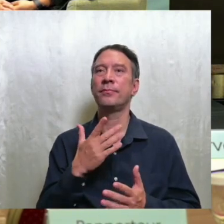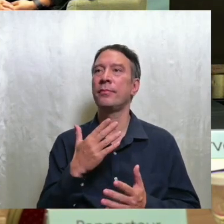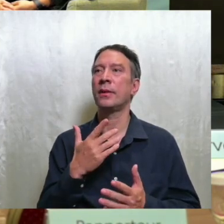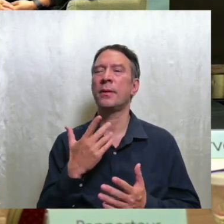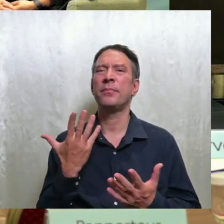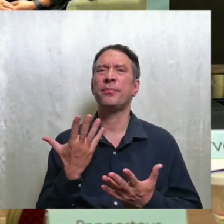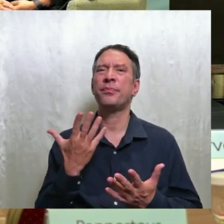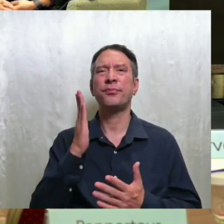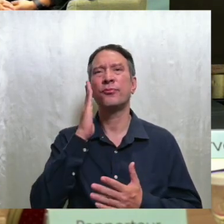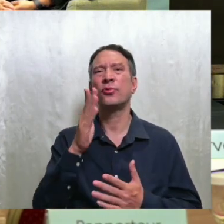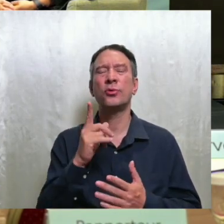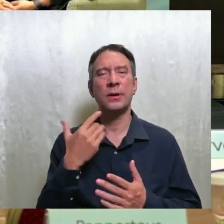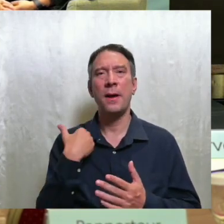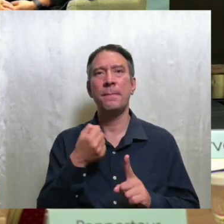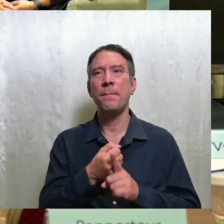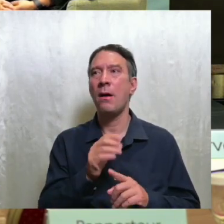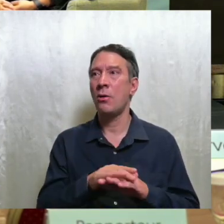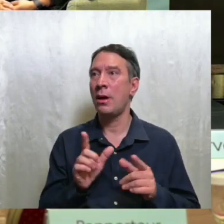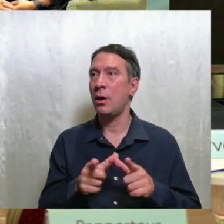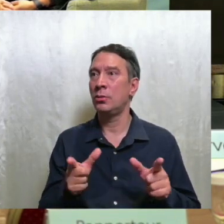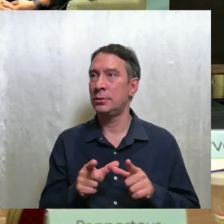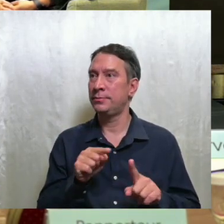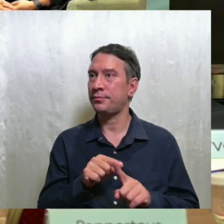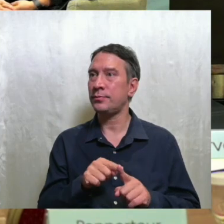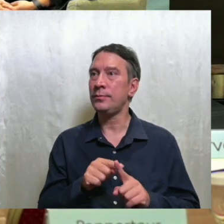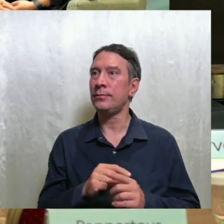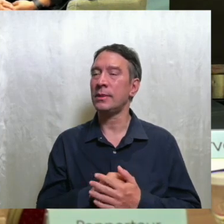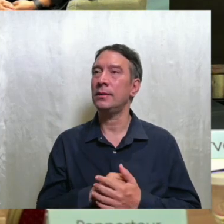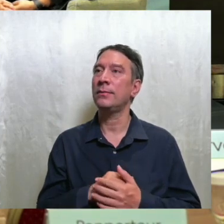available. Would anyone want to take a first stab at this?